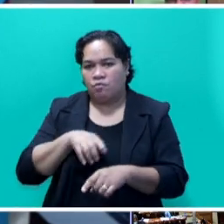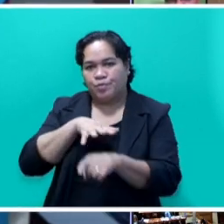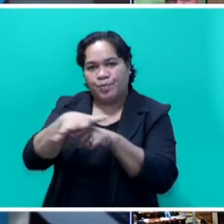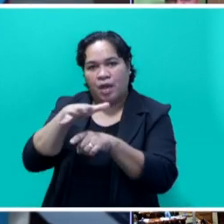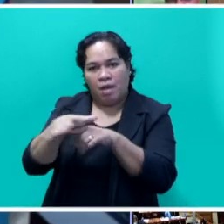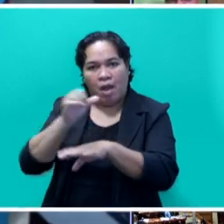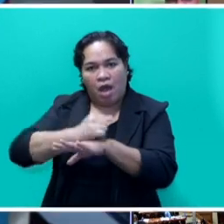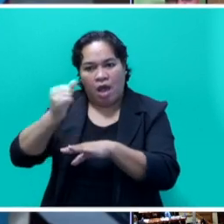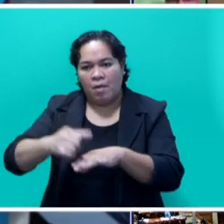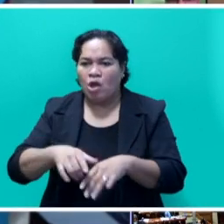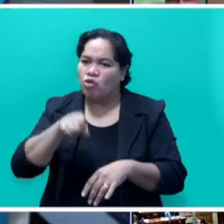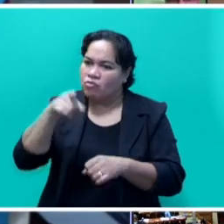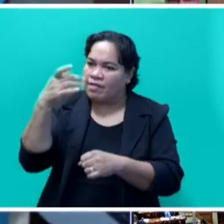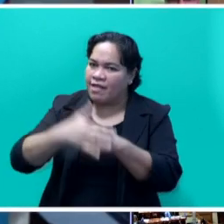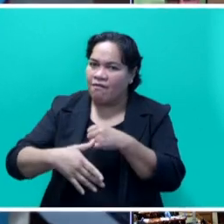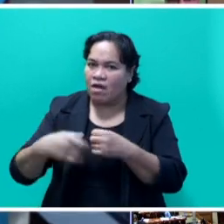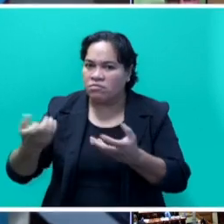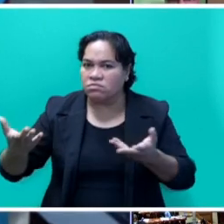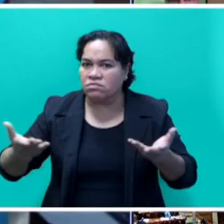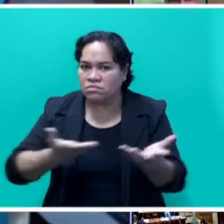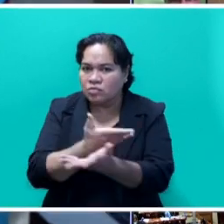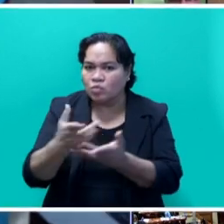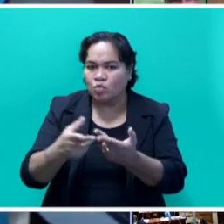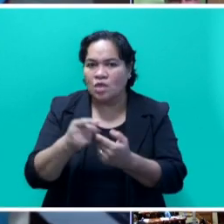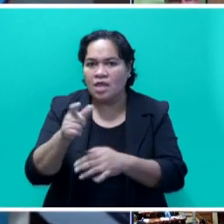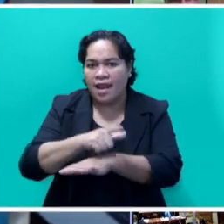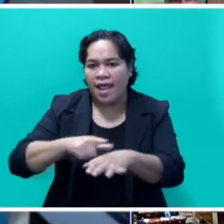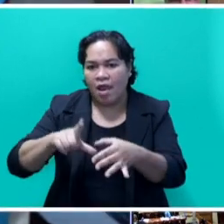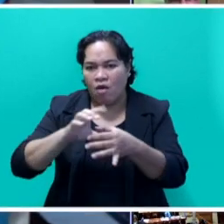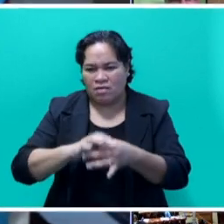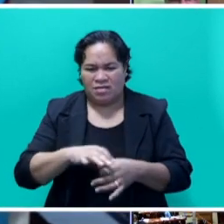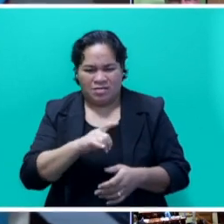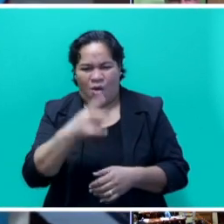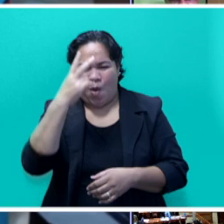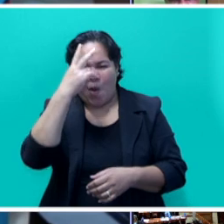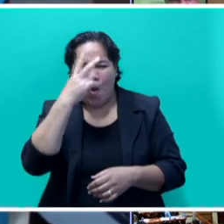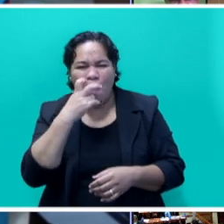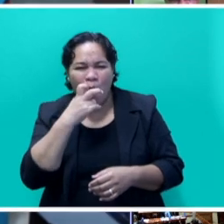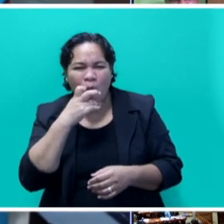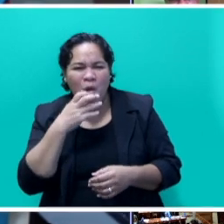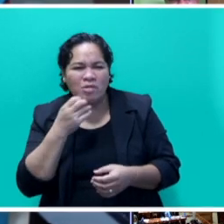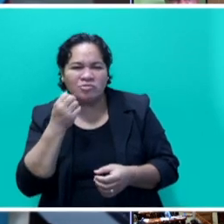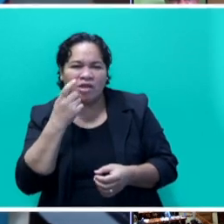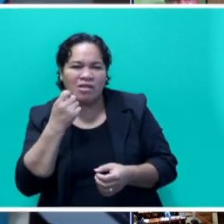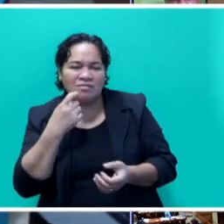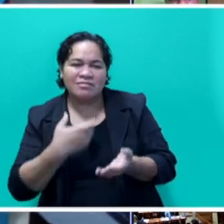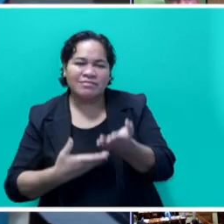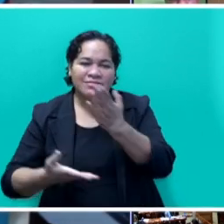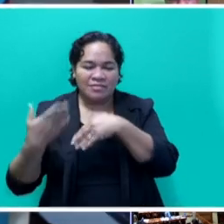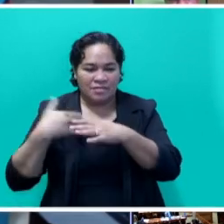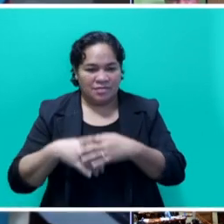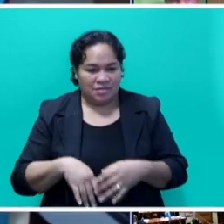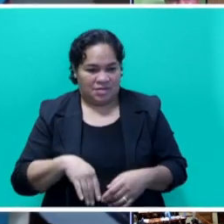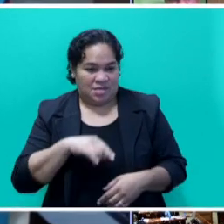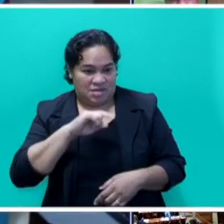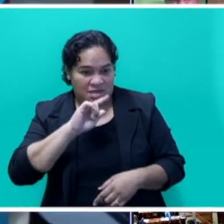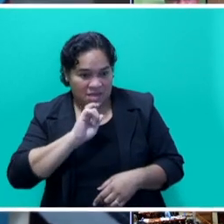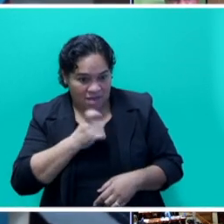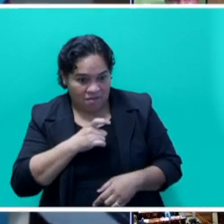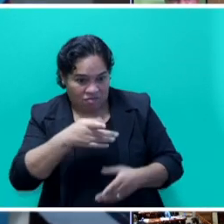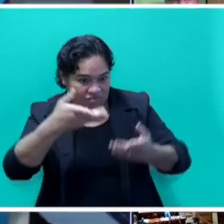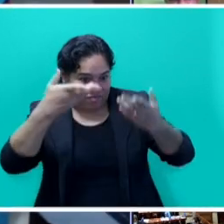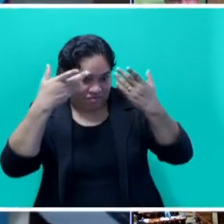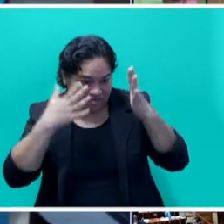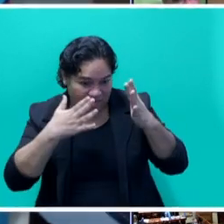old political bait and switch, Mr. Speaker. If you can attack the substance, then maybe you can attack the